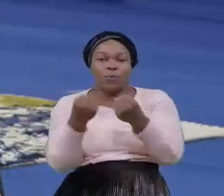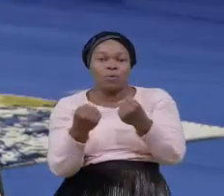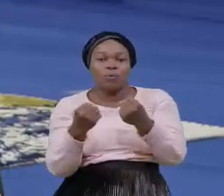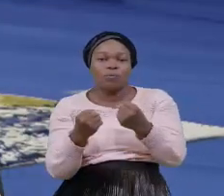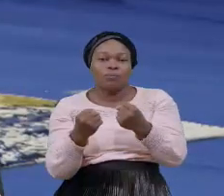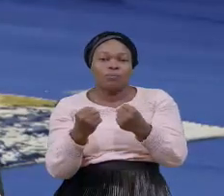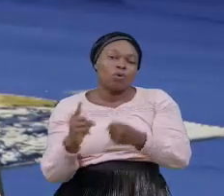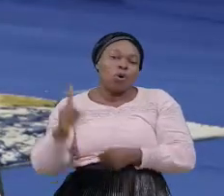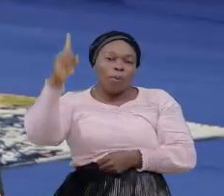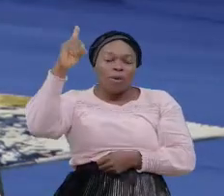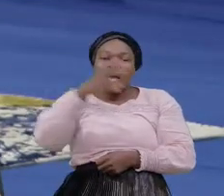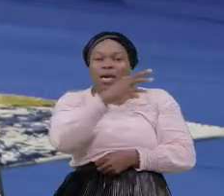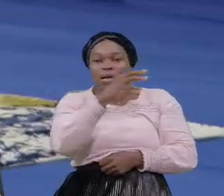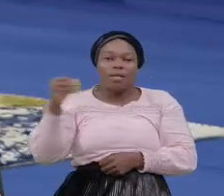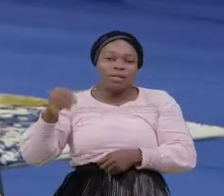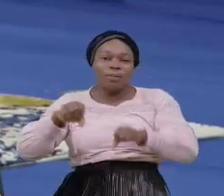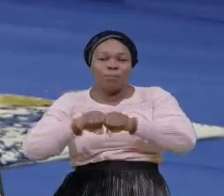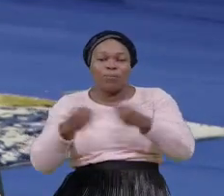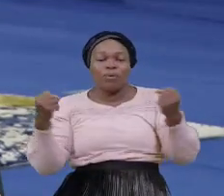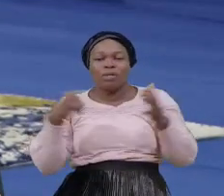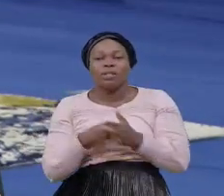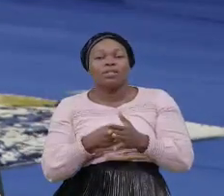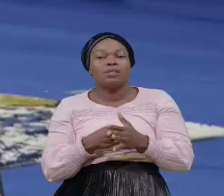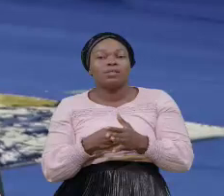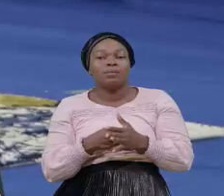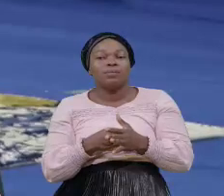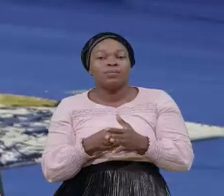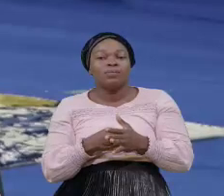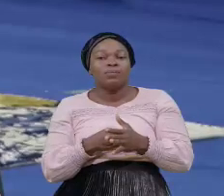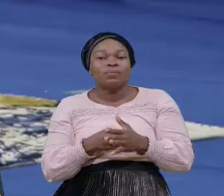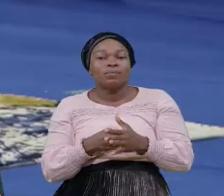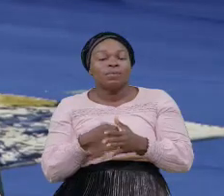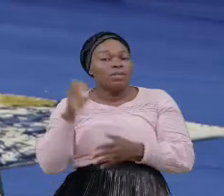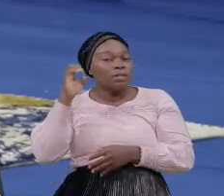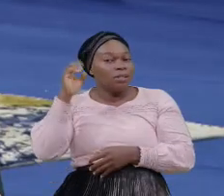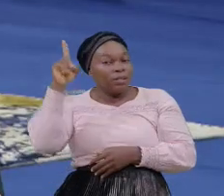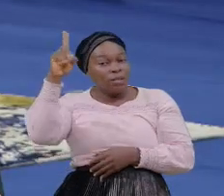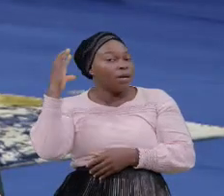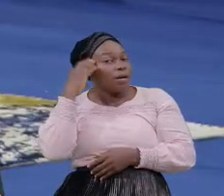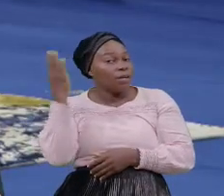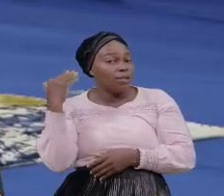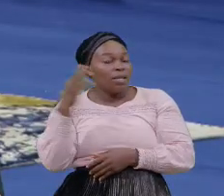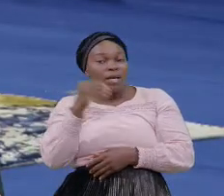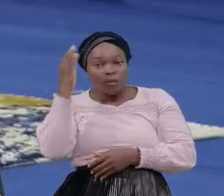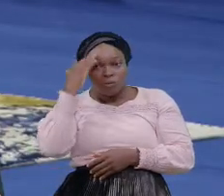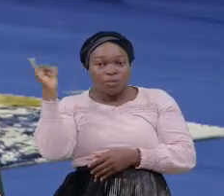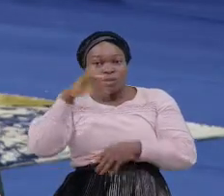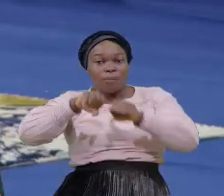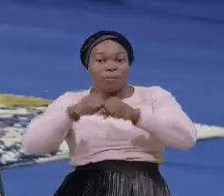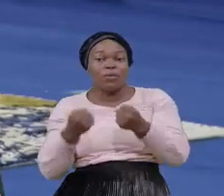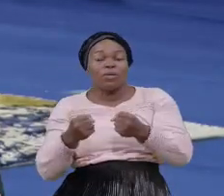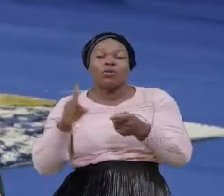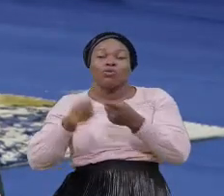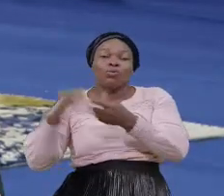bah, breaking it up, he heard and he knows they're breaking it up so that they can bring you to